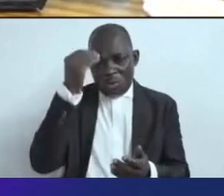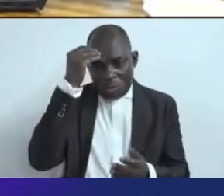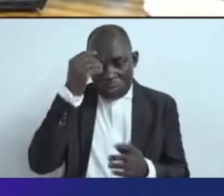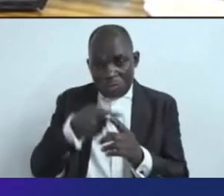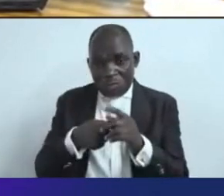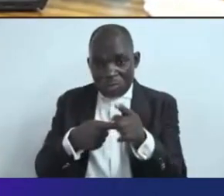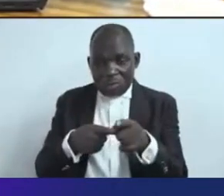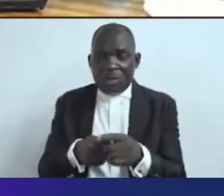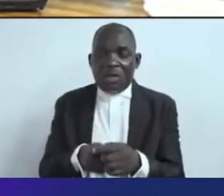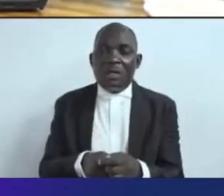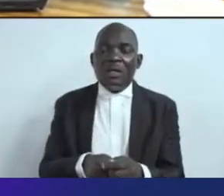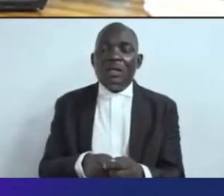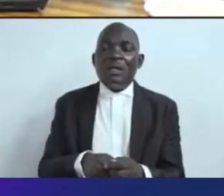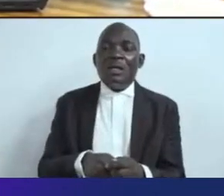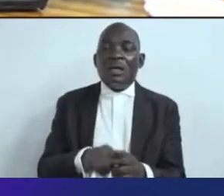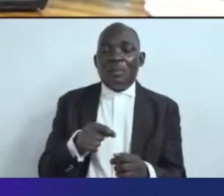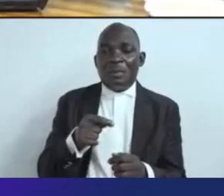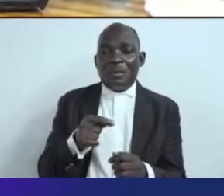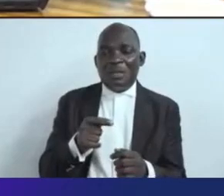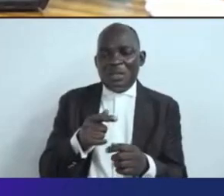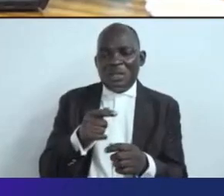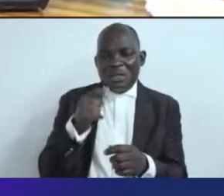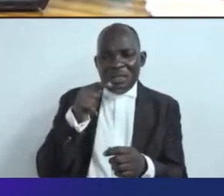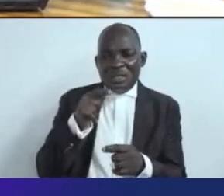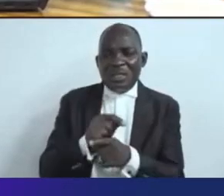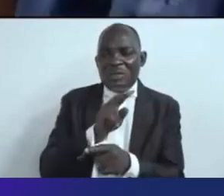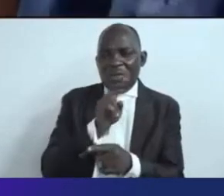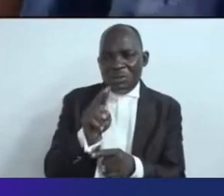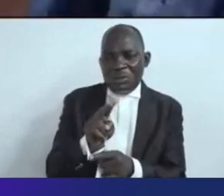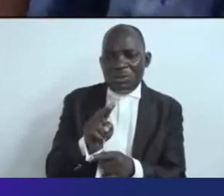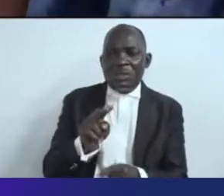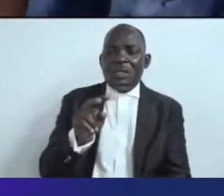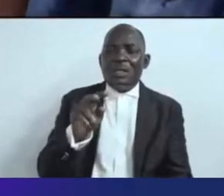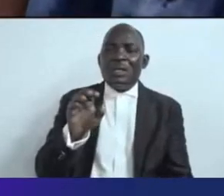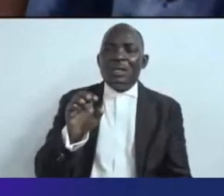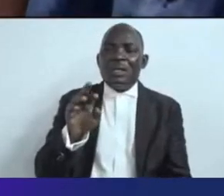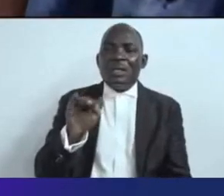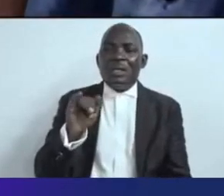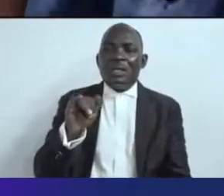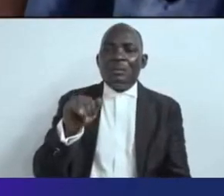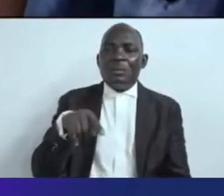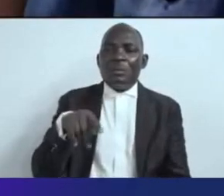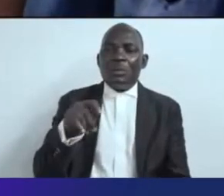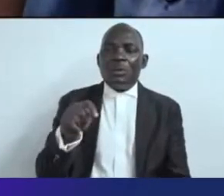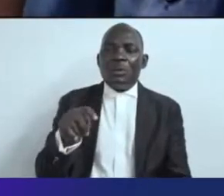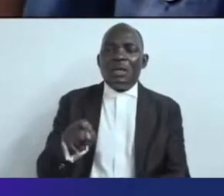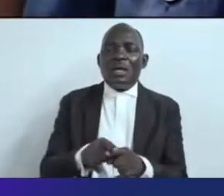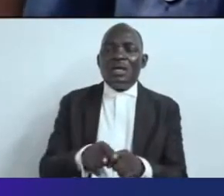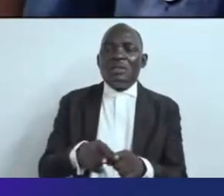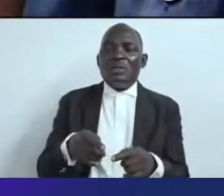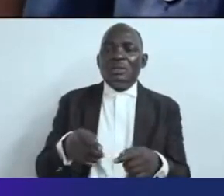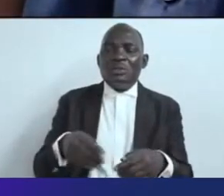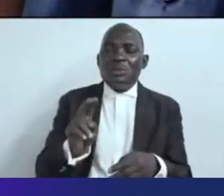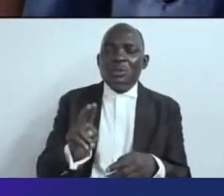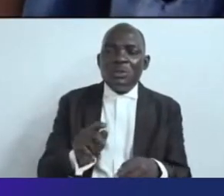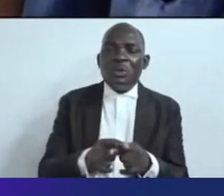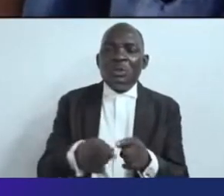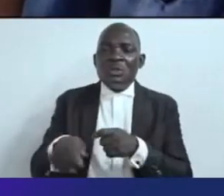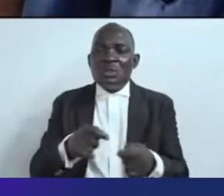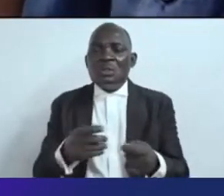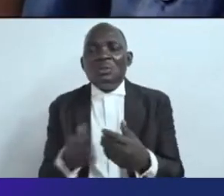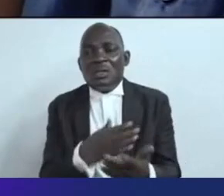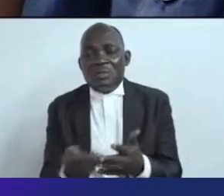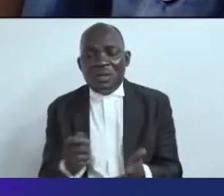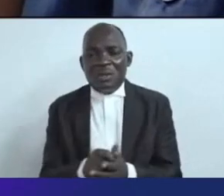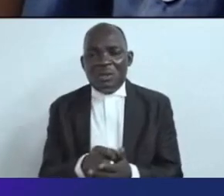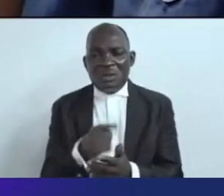you if we are looking at just using it as a for transactional use, looking at the assets as it is, or